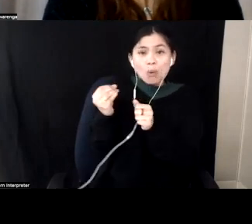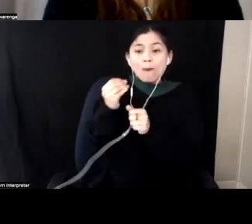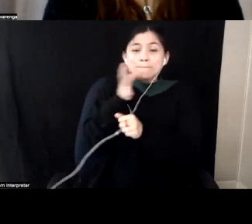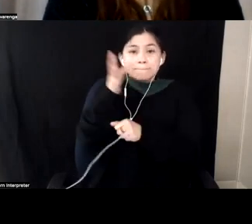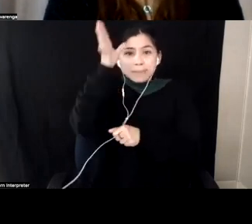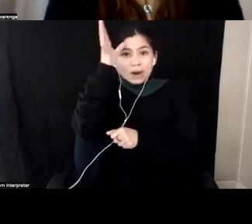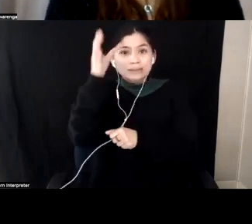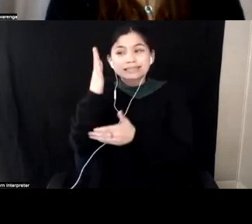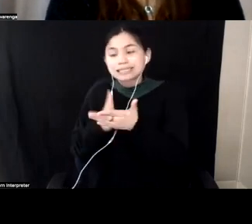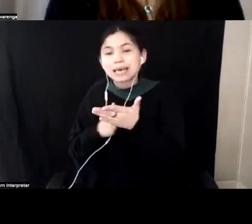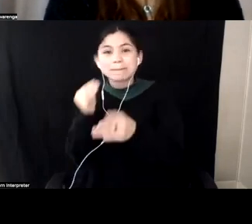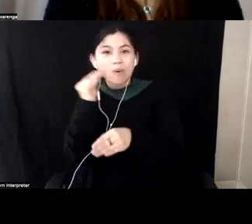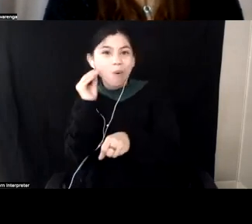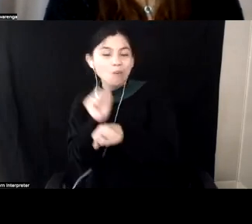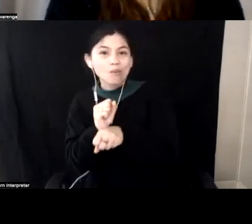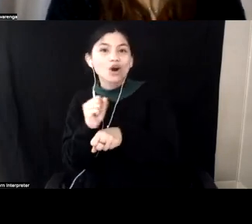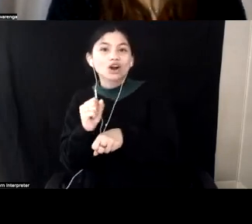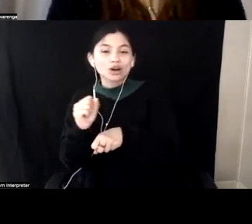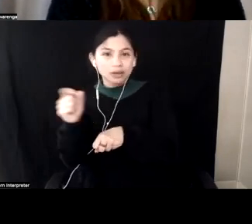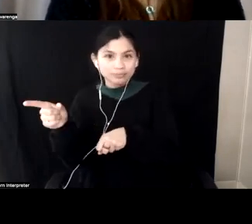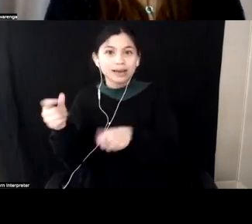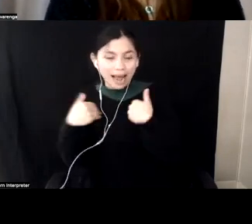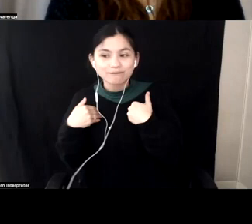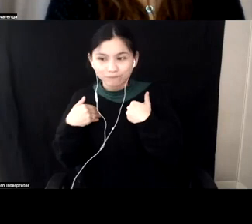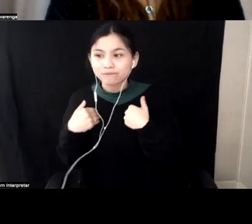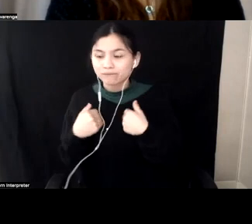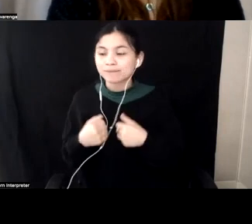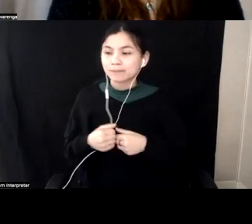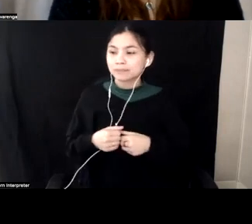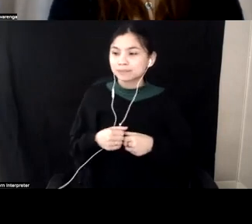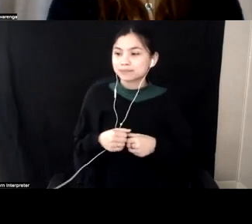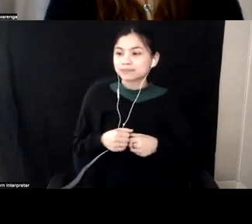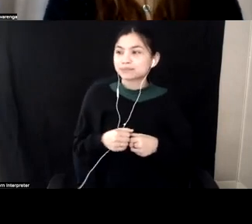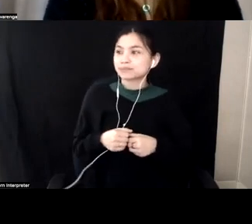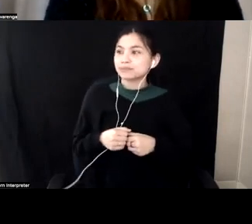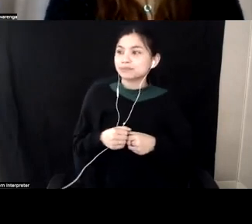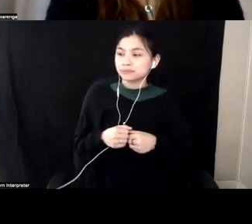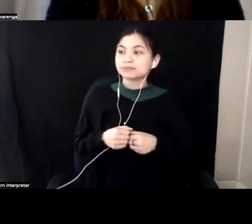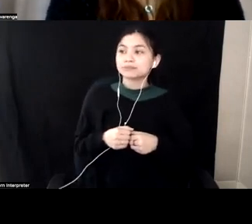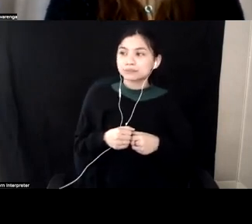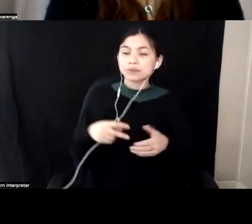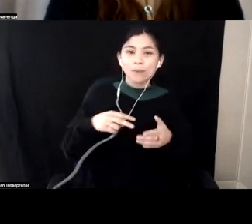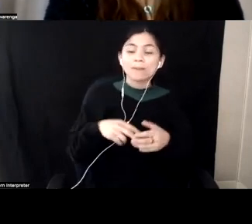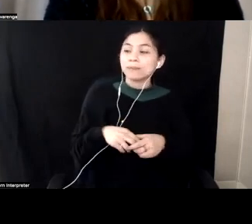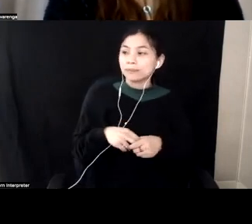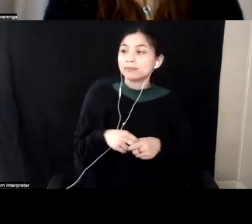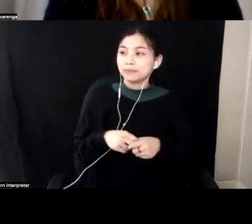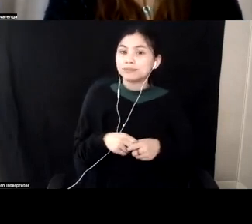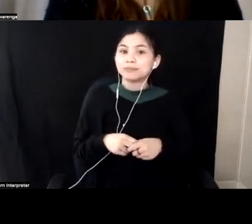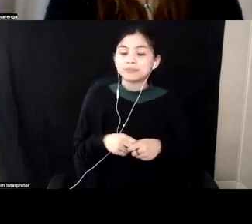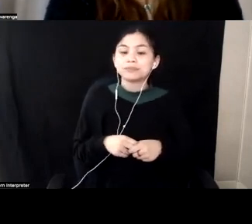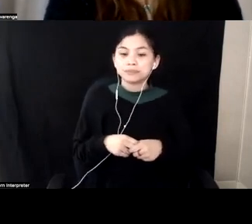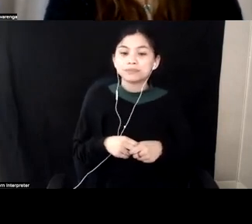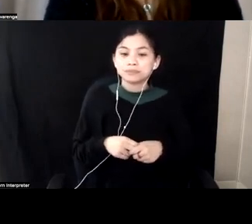ask them to kind of help out building it. And then once they're done